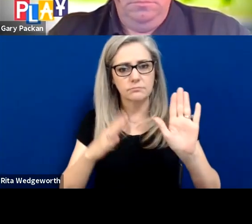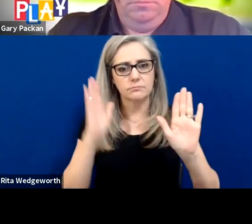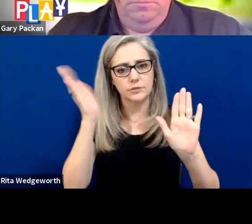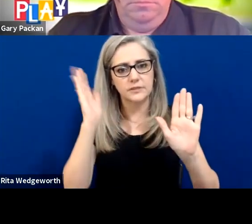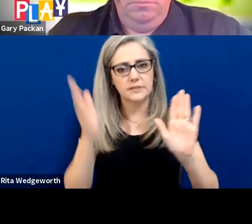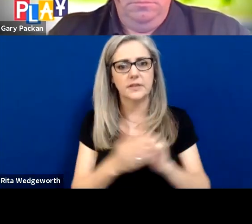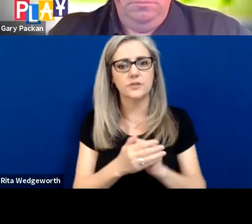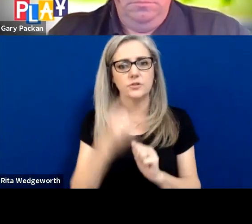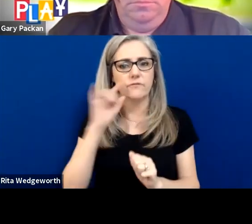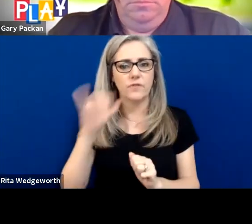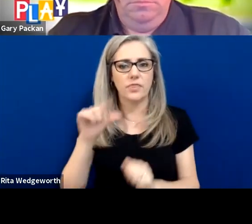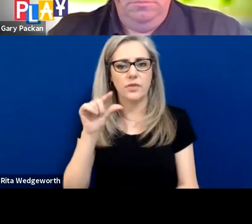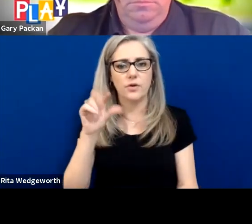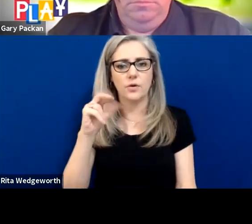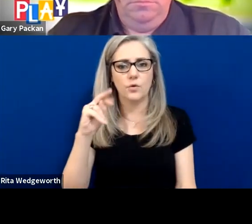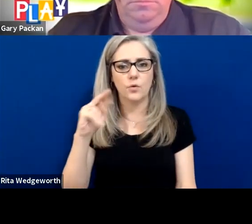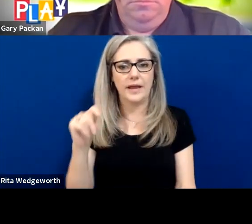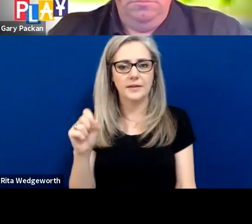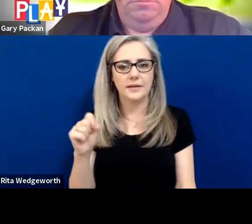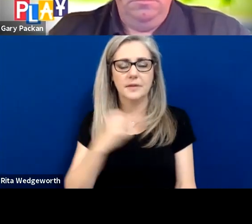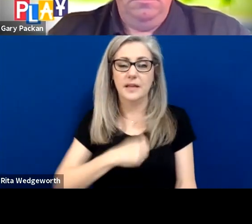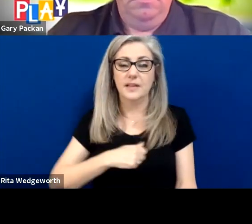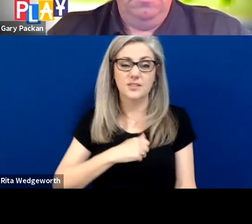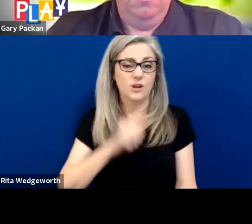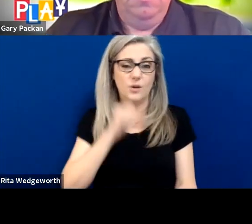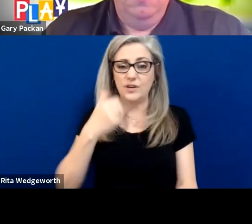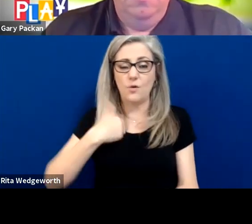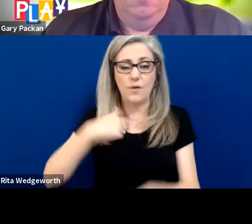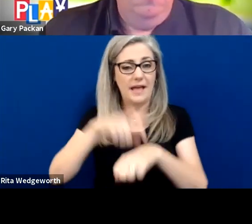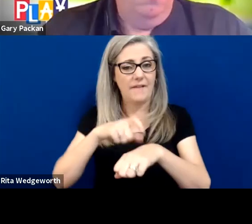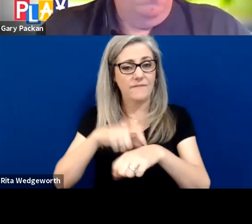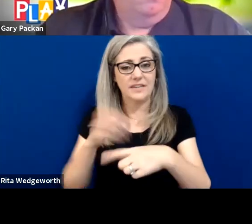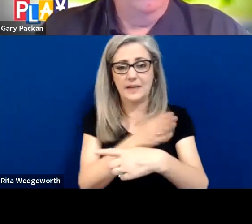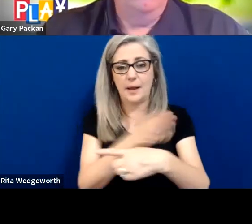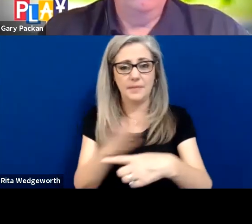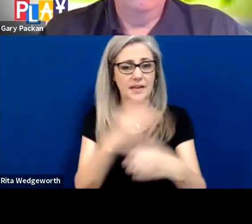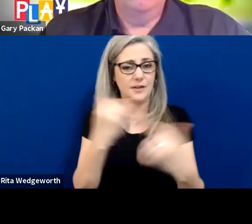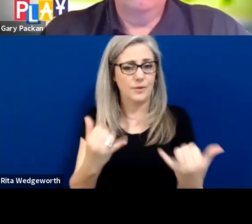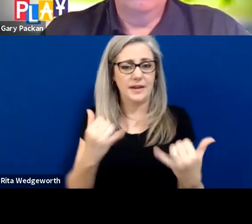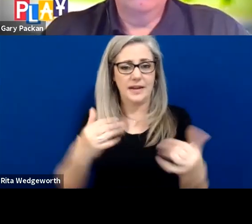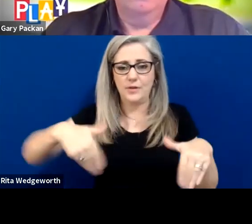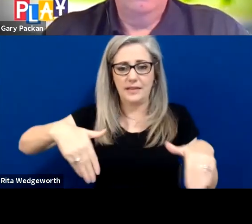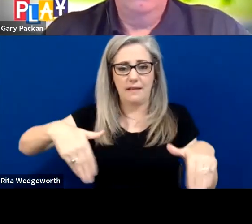Okay. So I'm sorry we don't have a timeline at the moment, but we do,